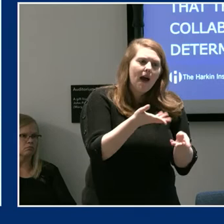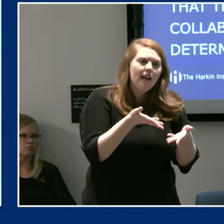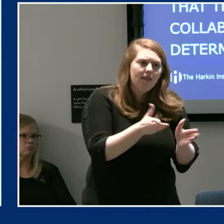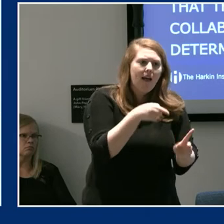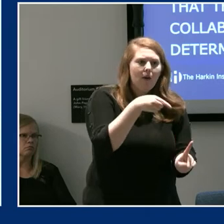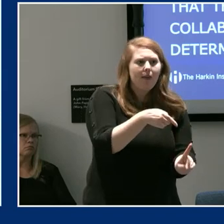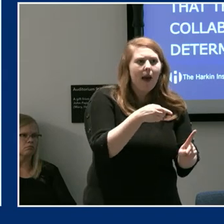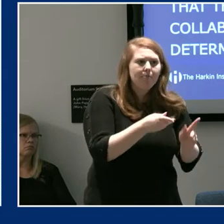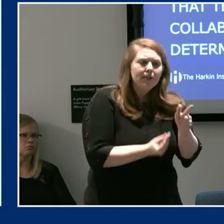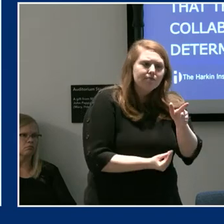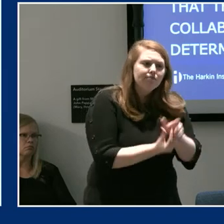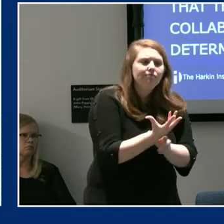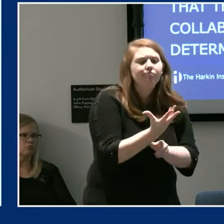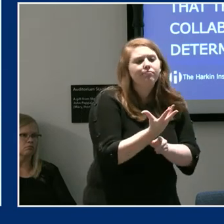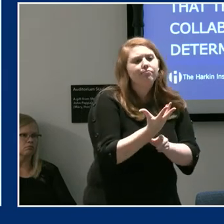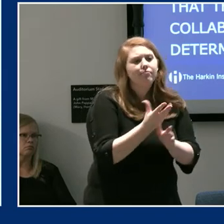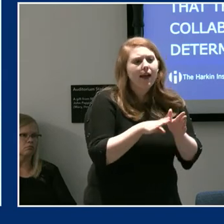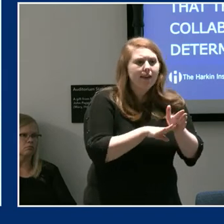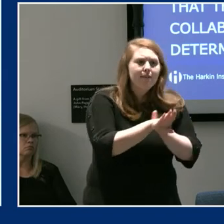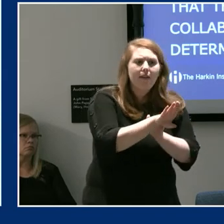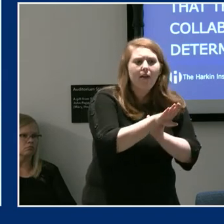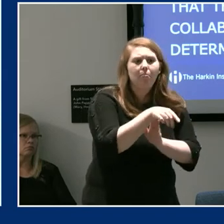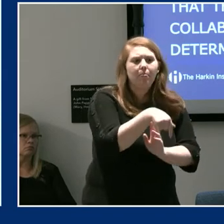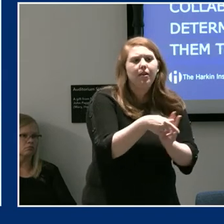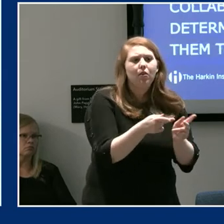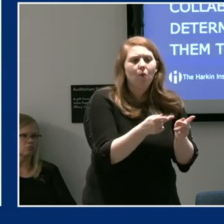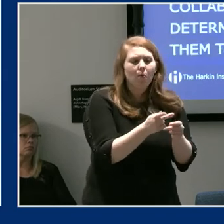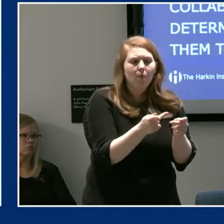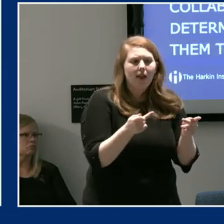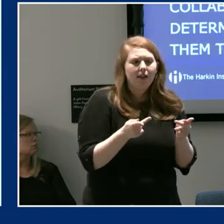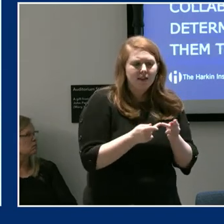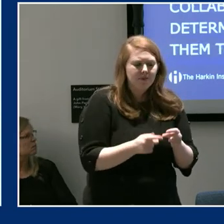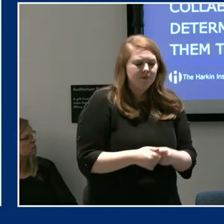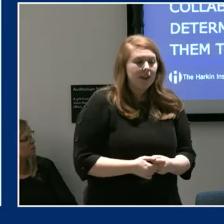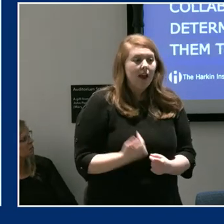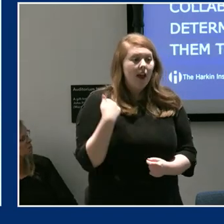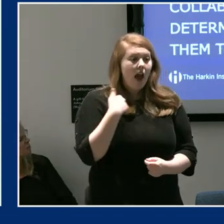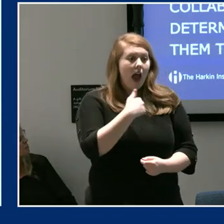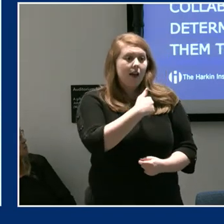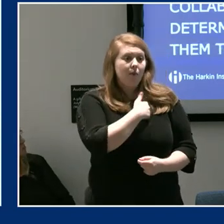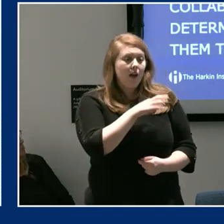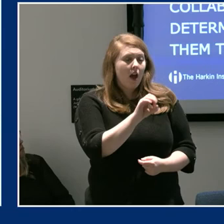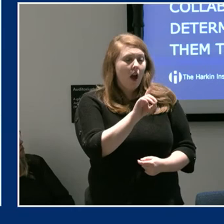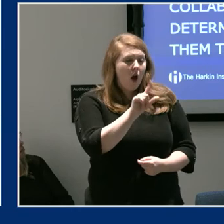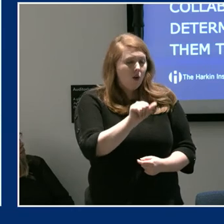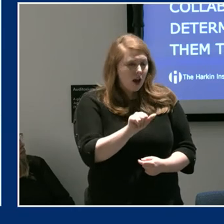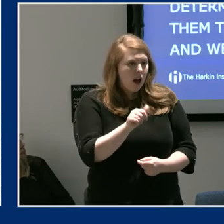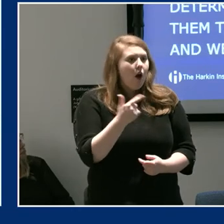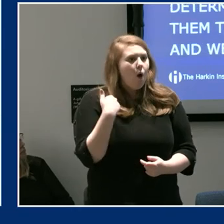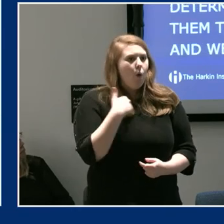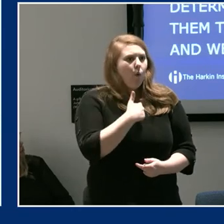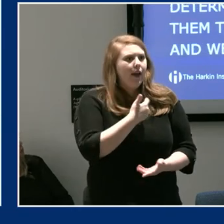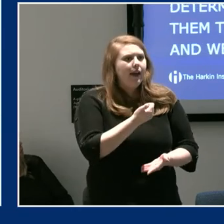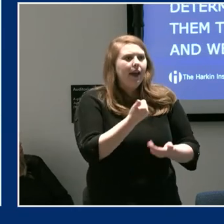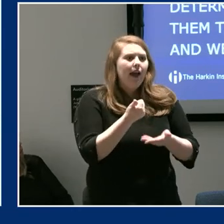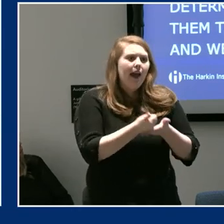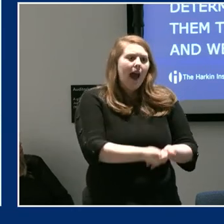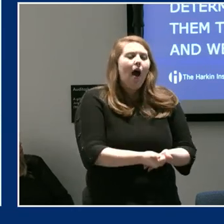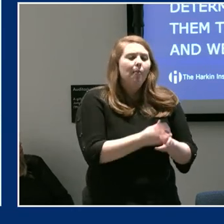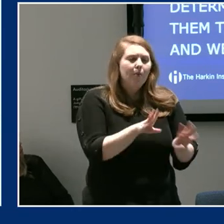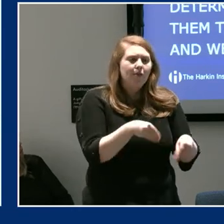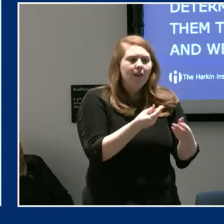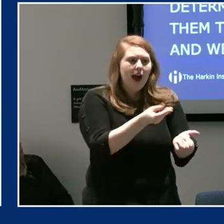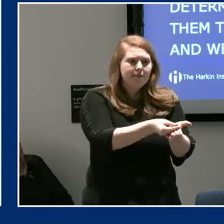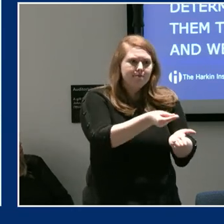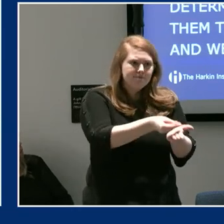thrive in the workplace. And we at ODEP fund the Job Accommodation Network, or JAN